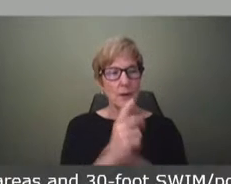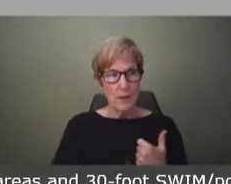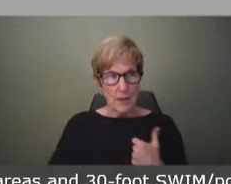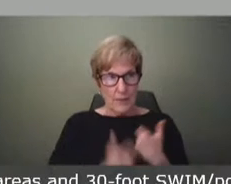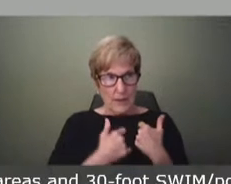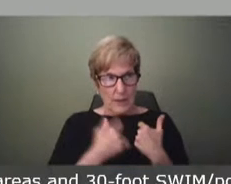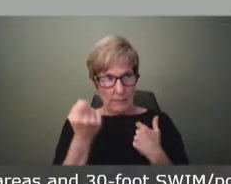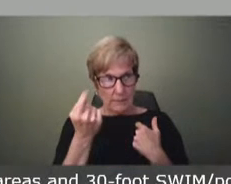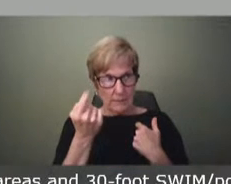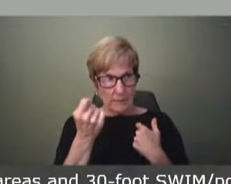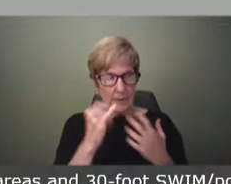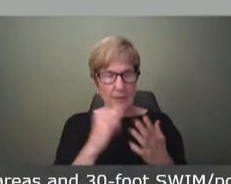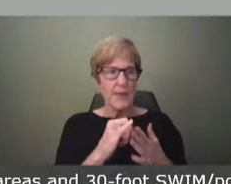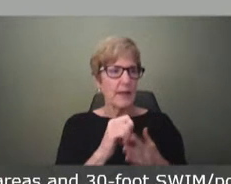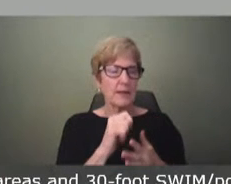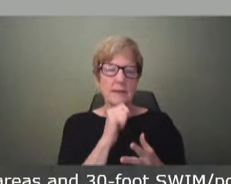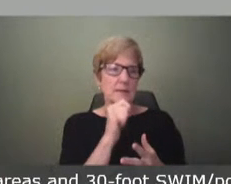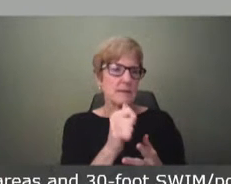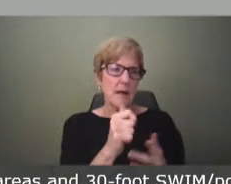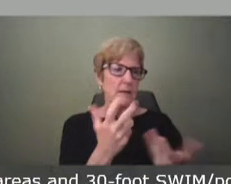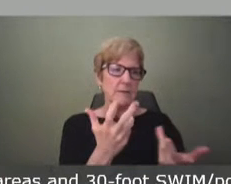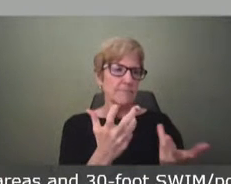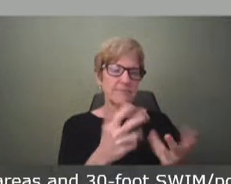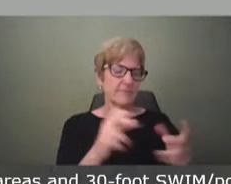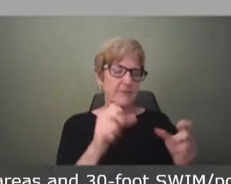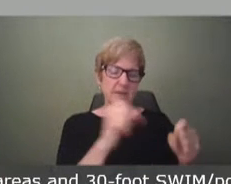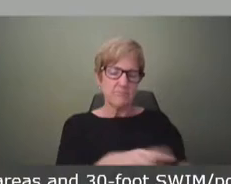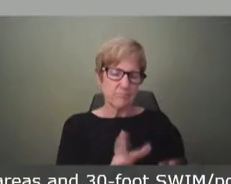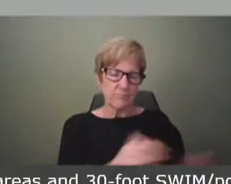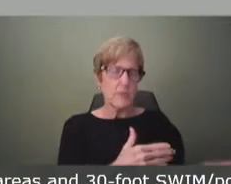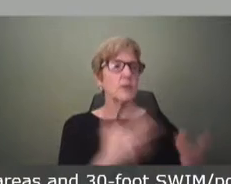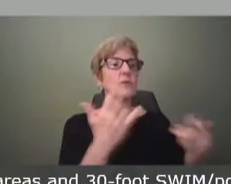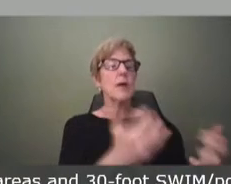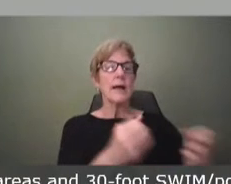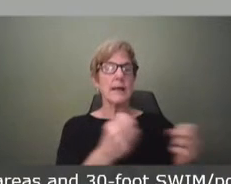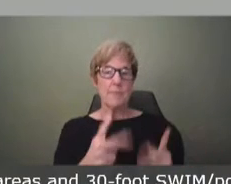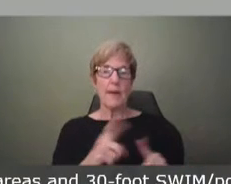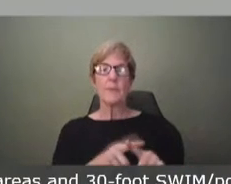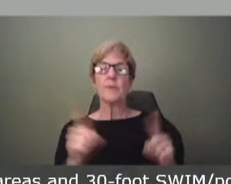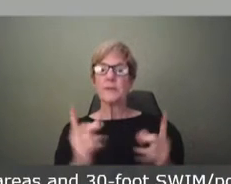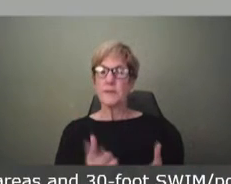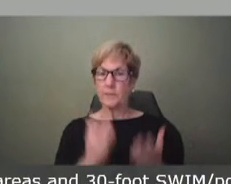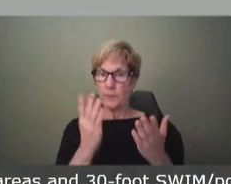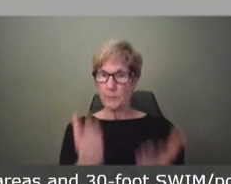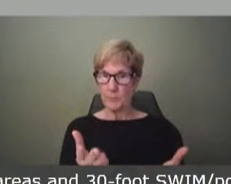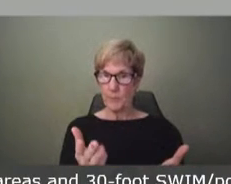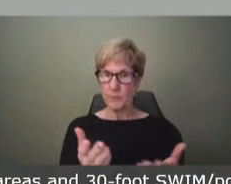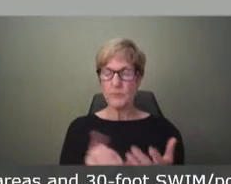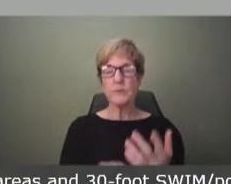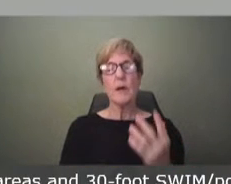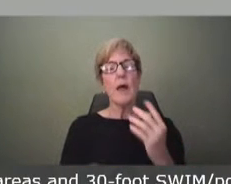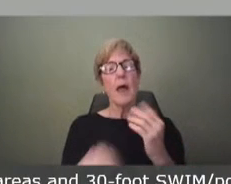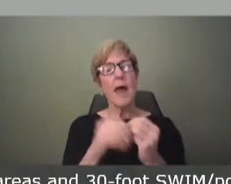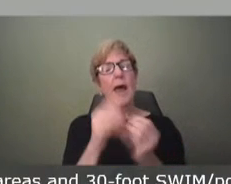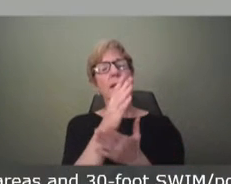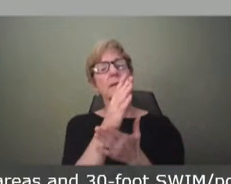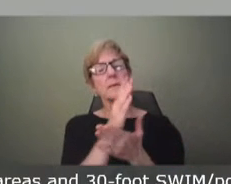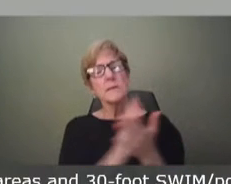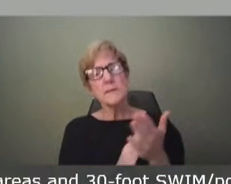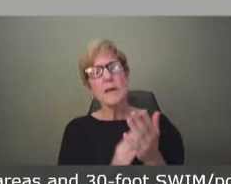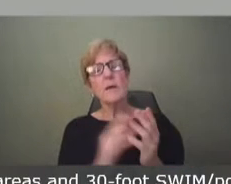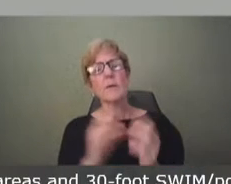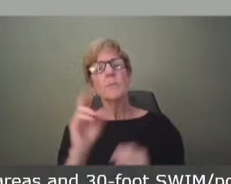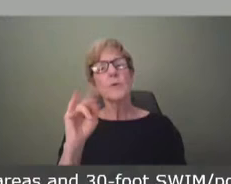is is not valid at this point so the petitioner is coming back with this proposal uh which would add some units uh nothing